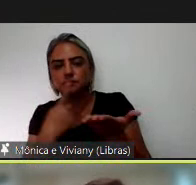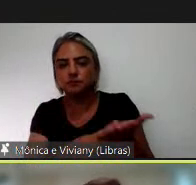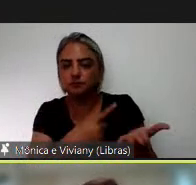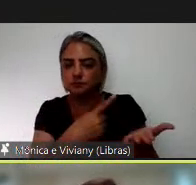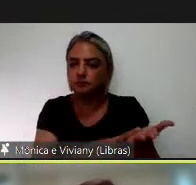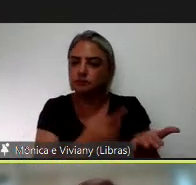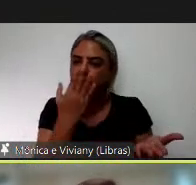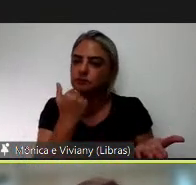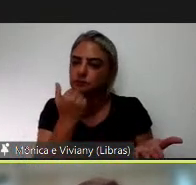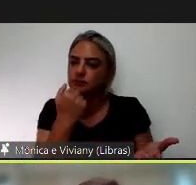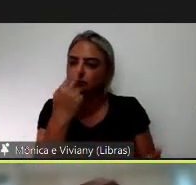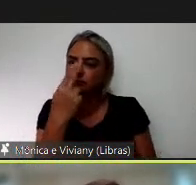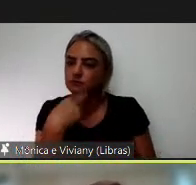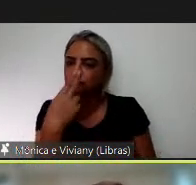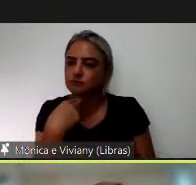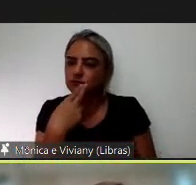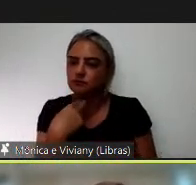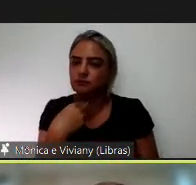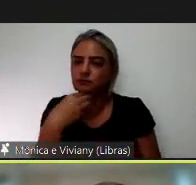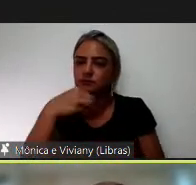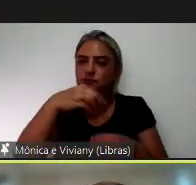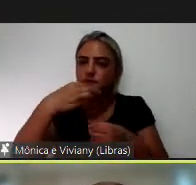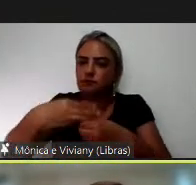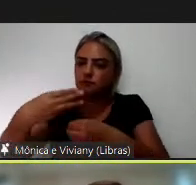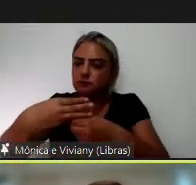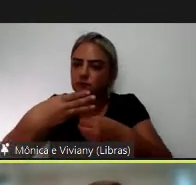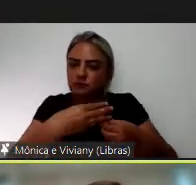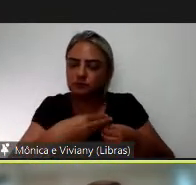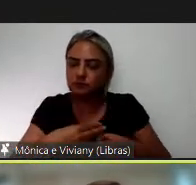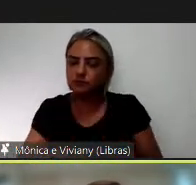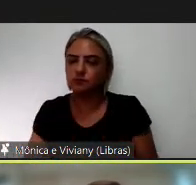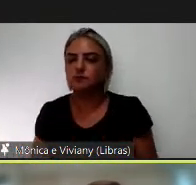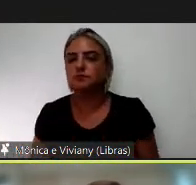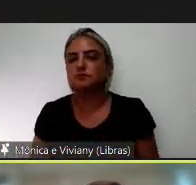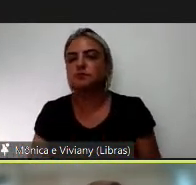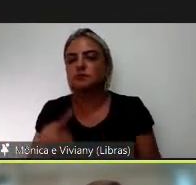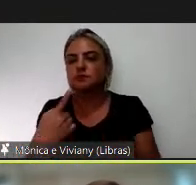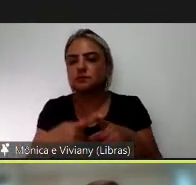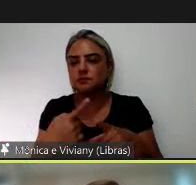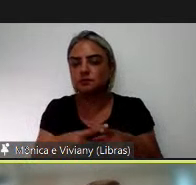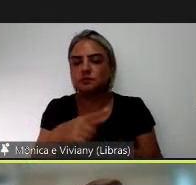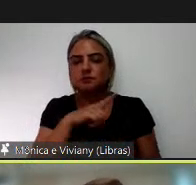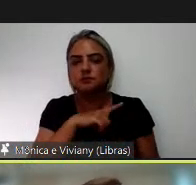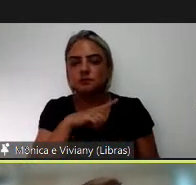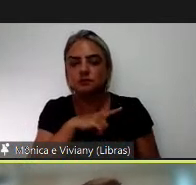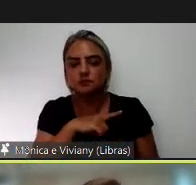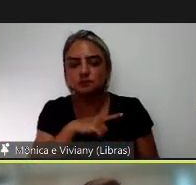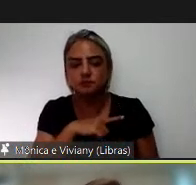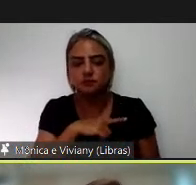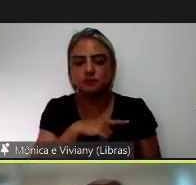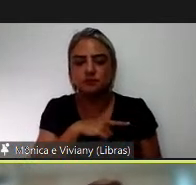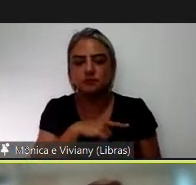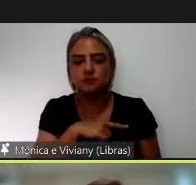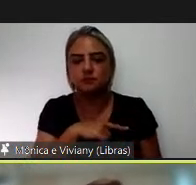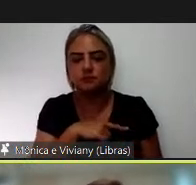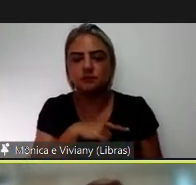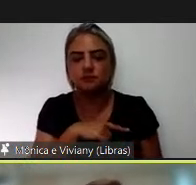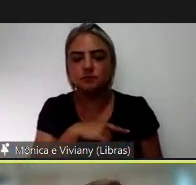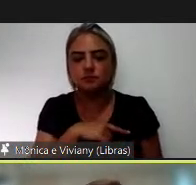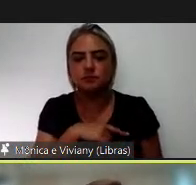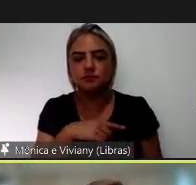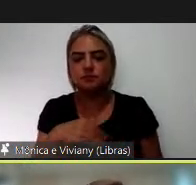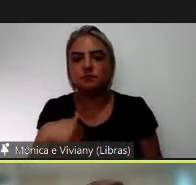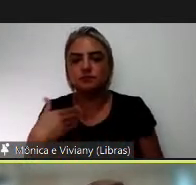use to make the agenda in the municipalities? Because the teams are in